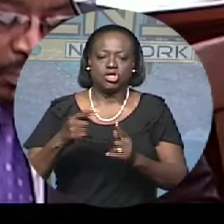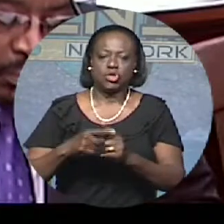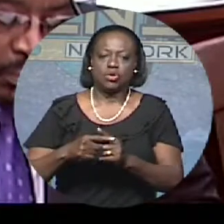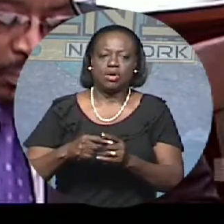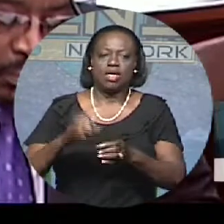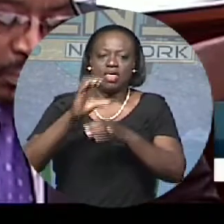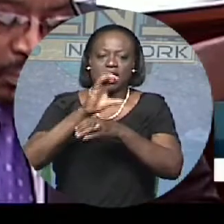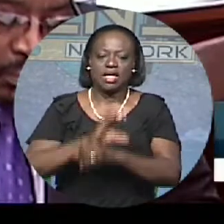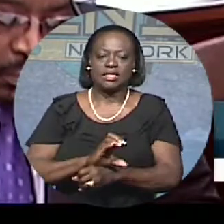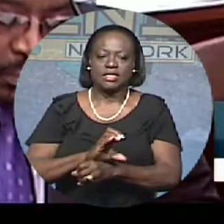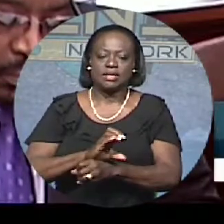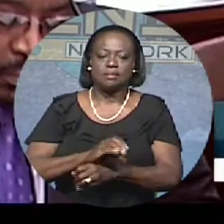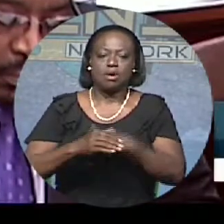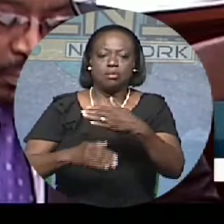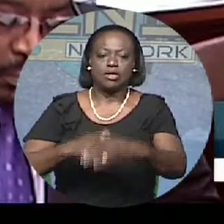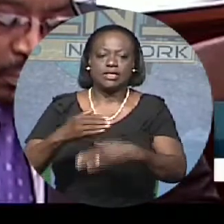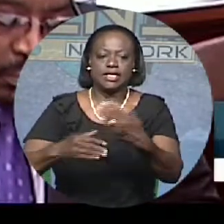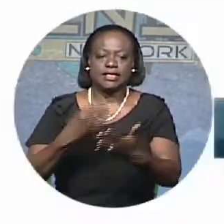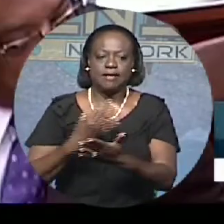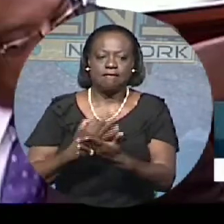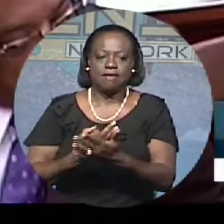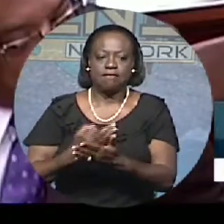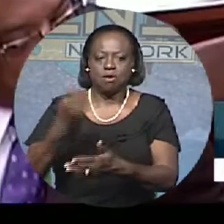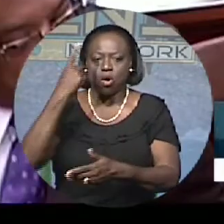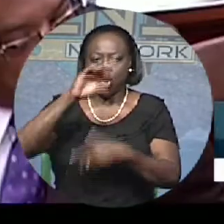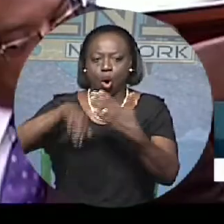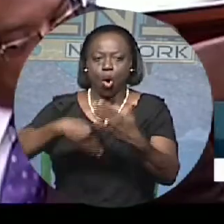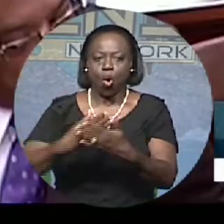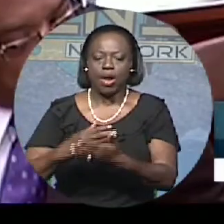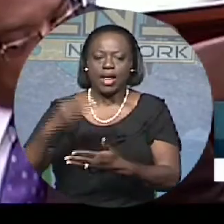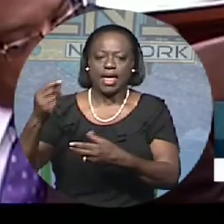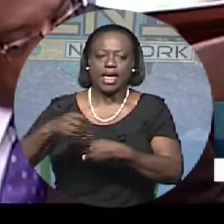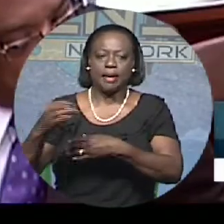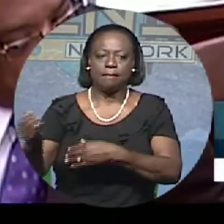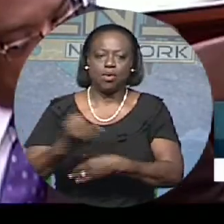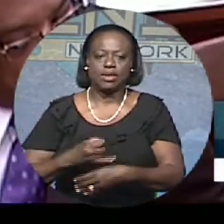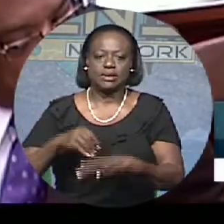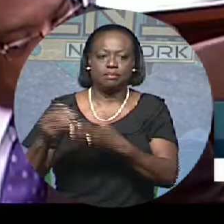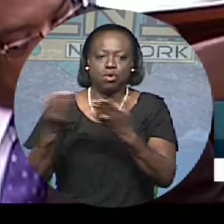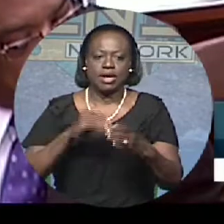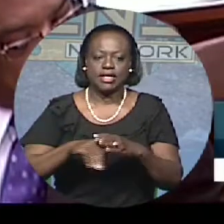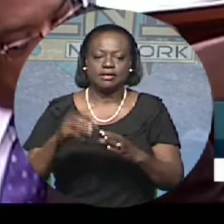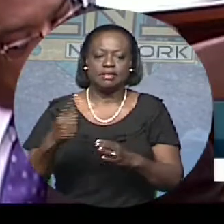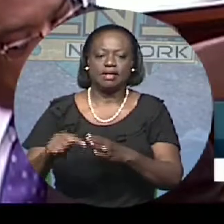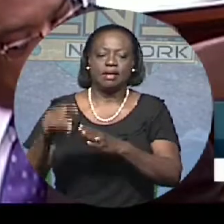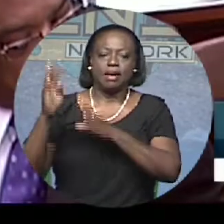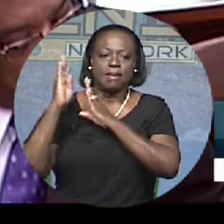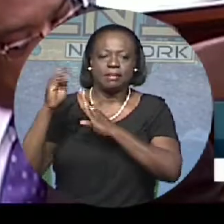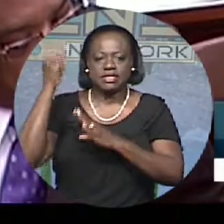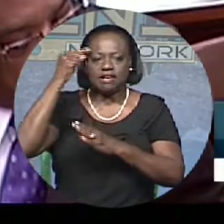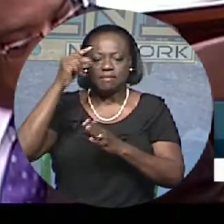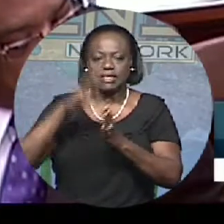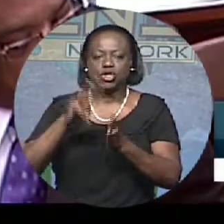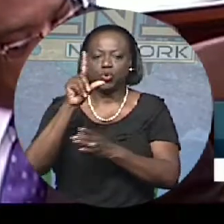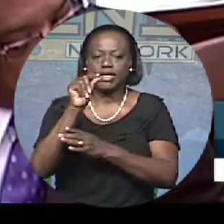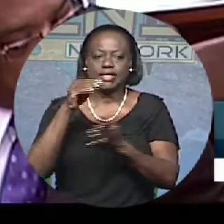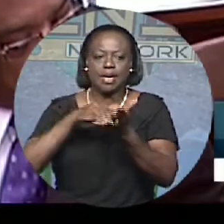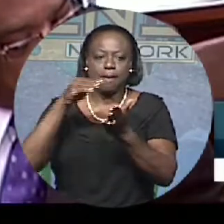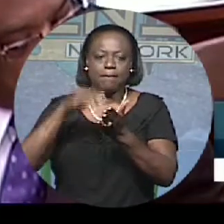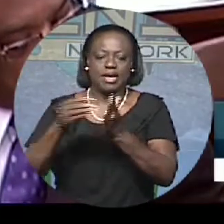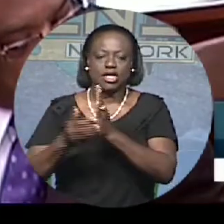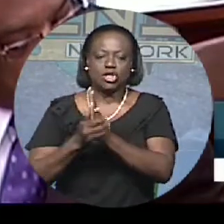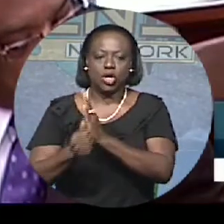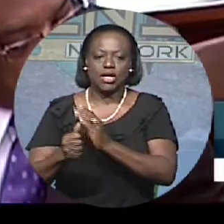fee for all imports brought into the Bahamas. The government expects that it will raise some $20 million in revenue from